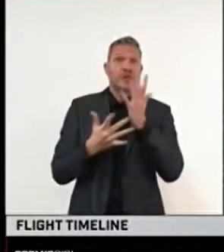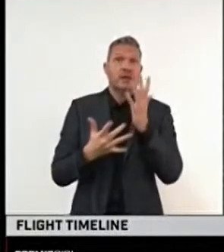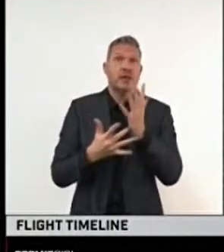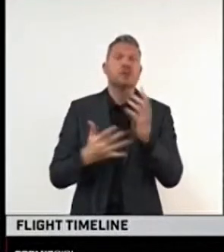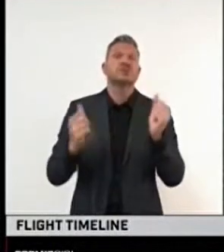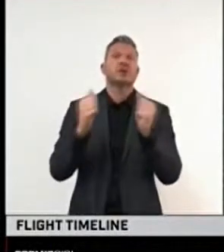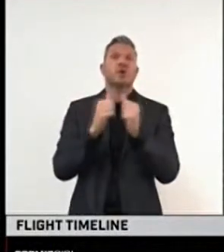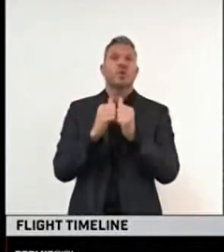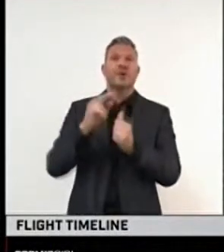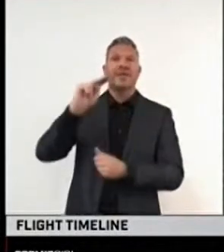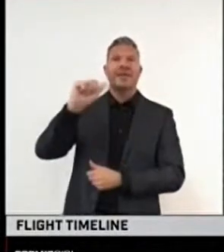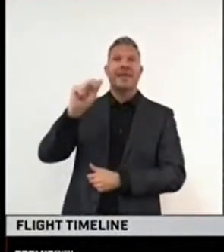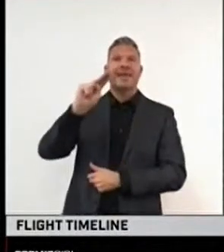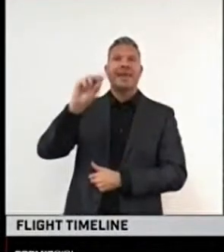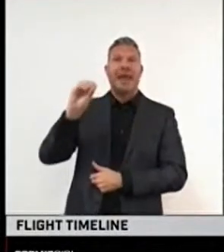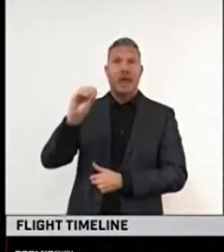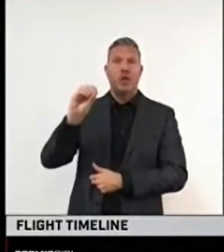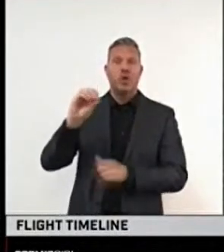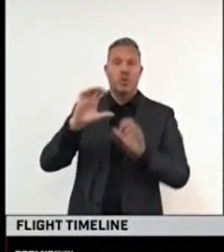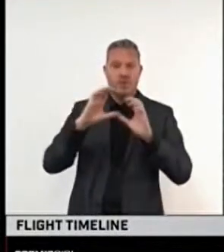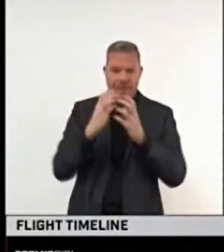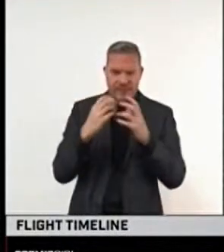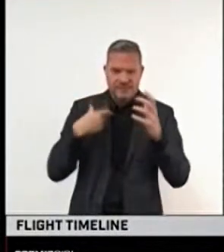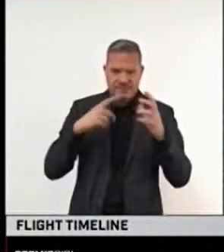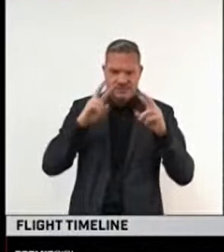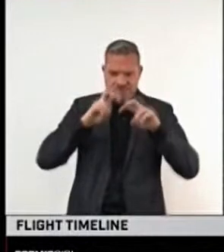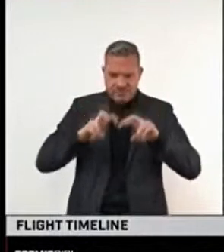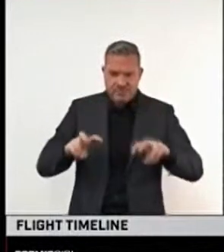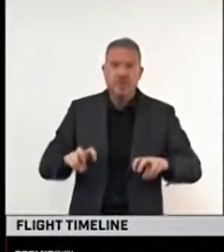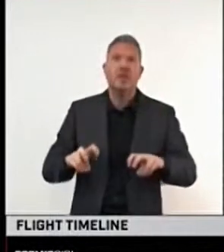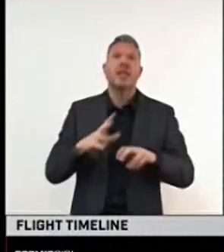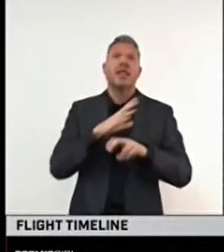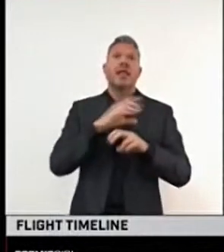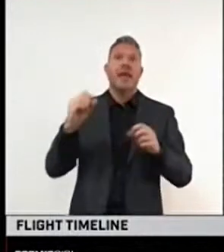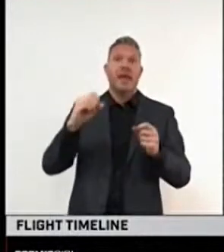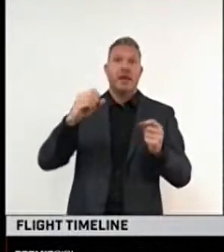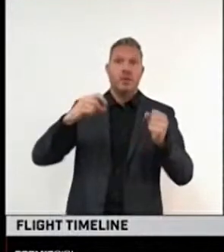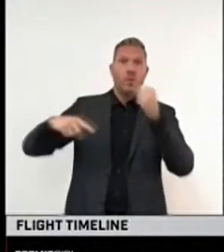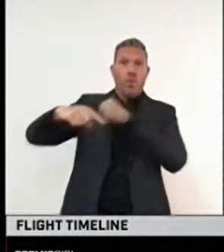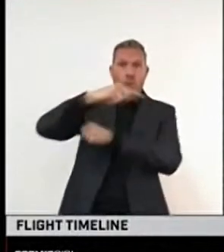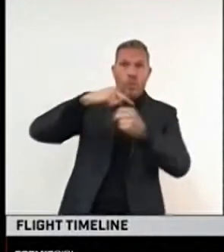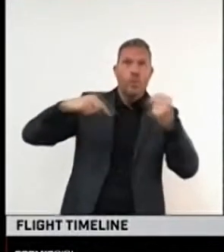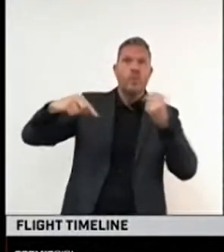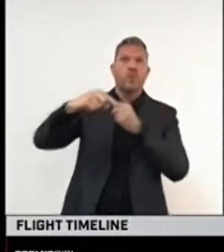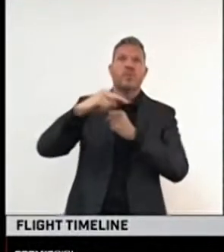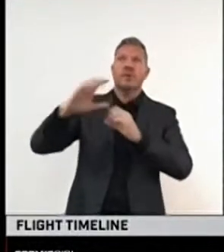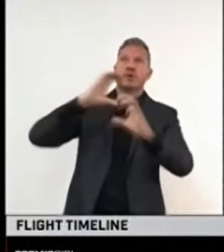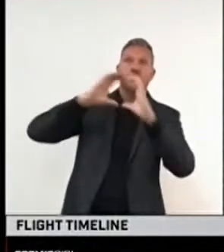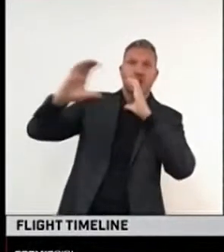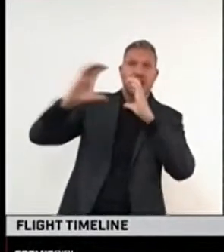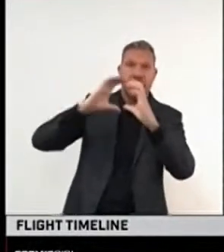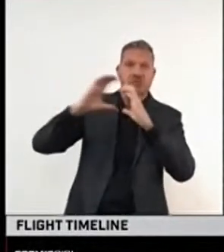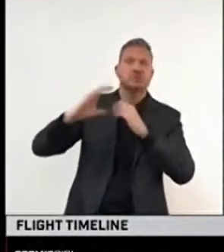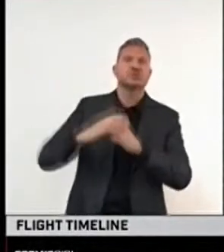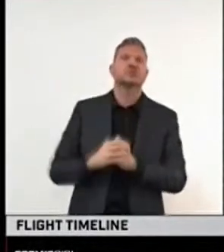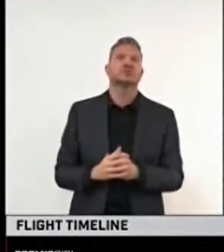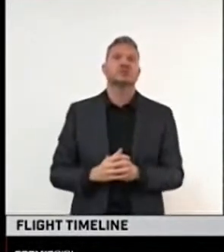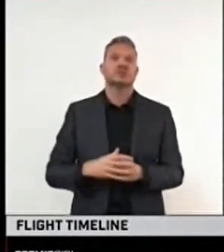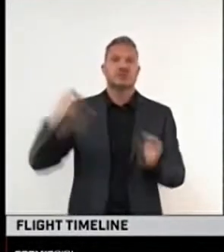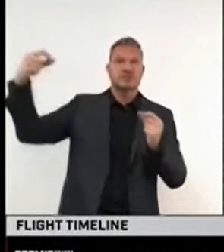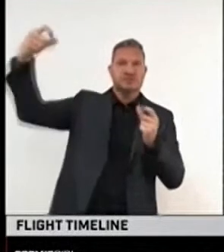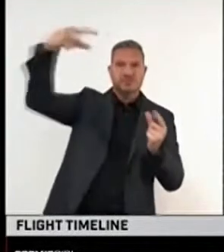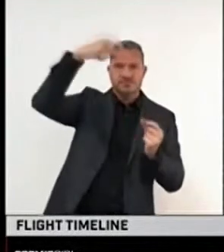learning, exobraking for rapid deorbit, and advanced communications. The Global Star Evaluation and Risk